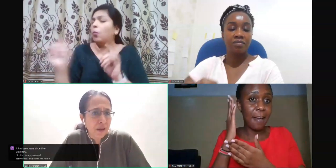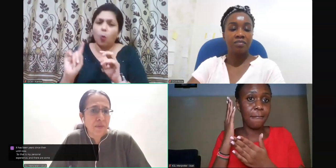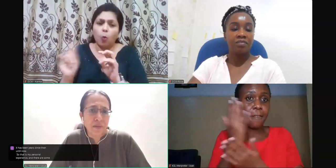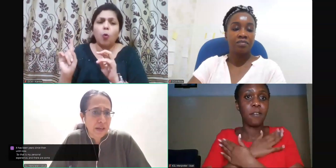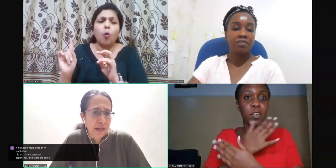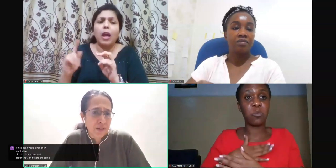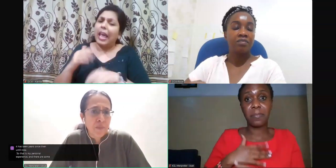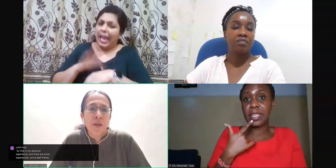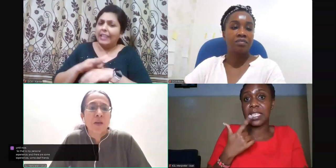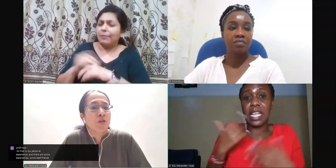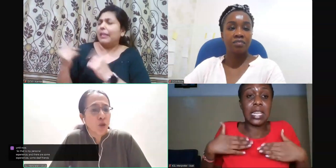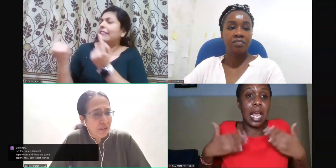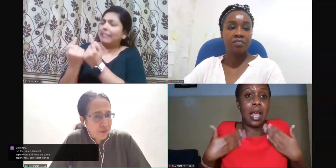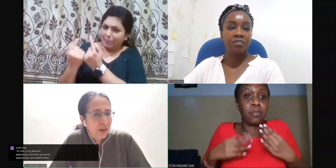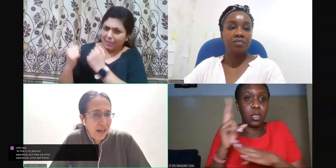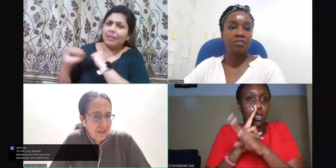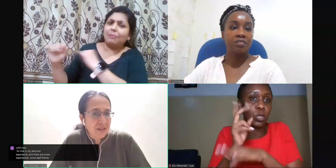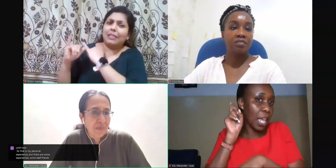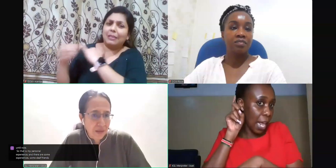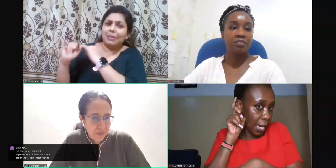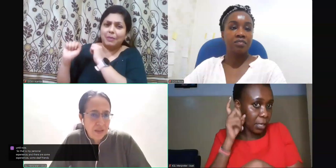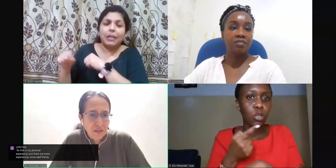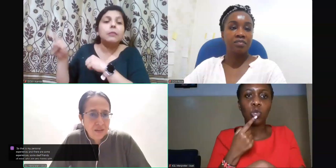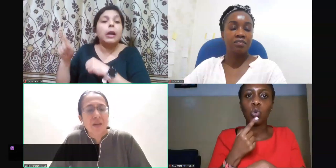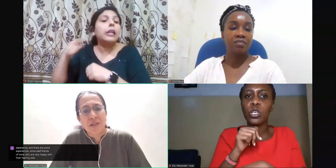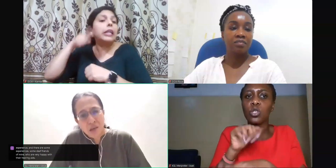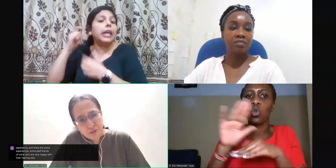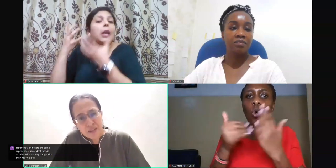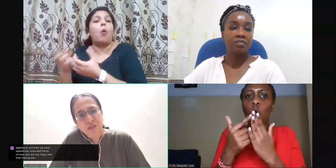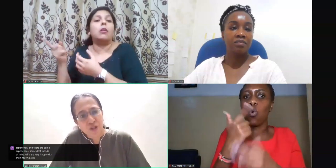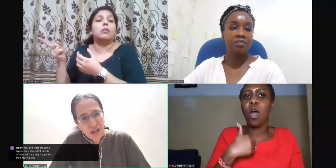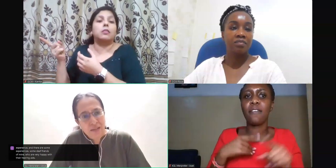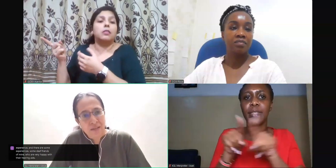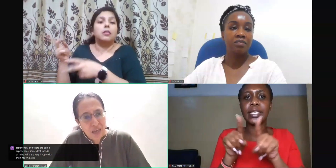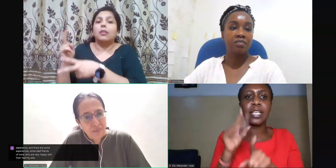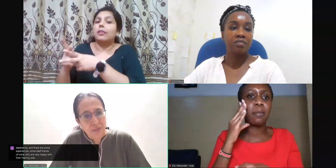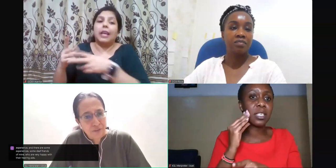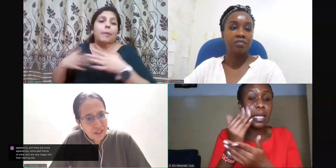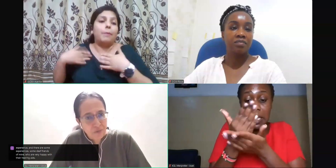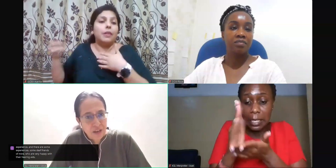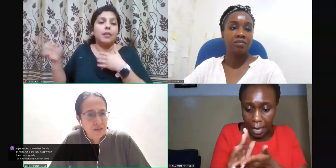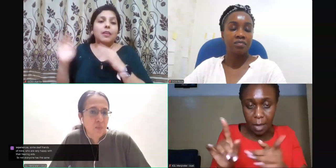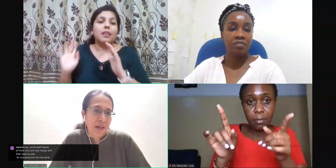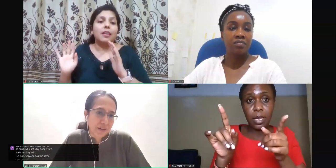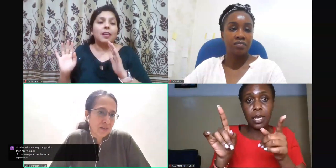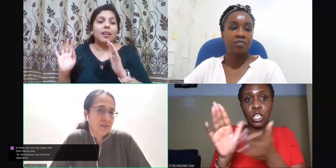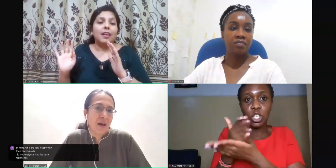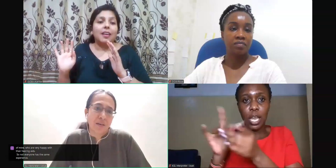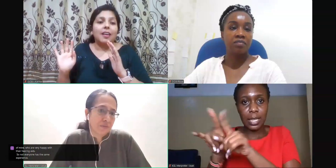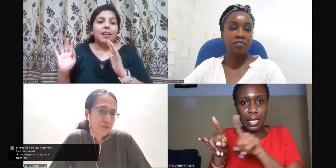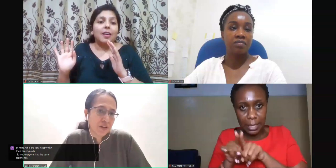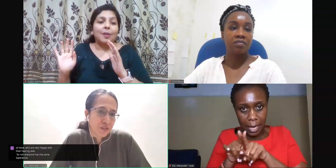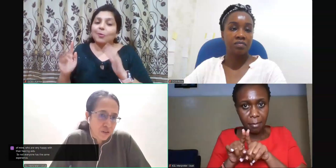happy with their hearing aids. So not everyone has the same experience. Some of us share the same lived experience, while